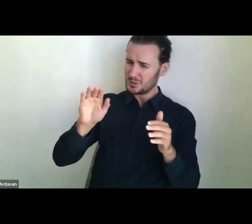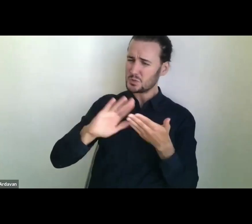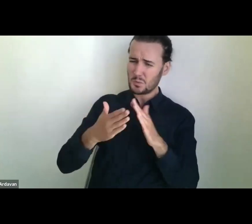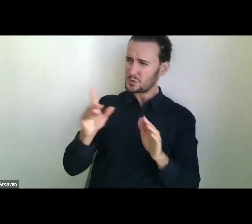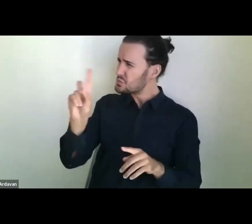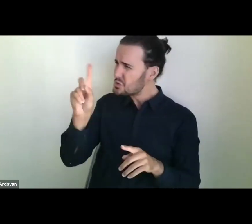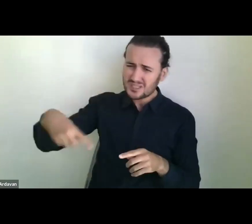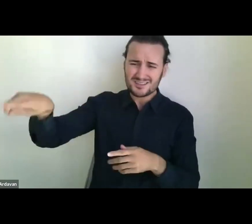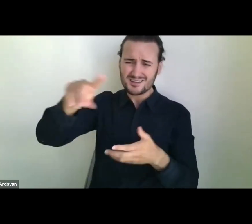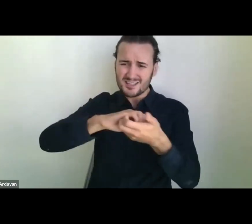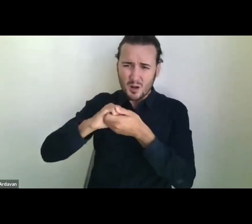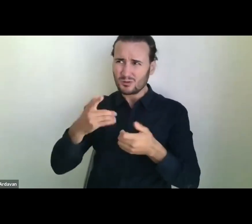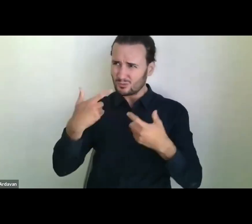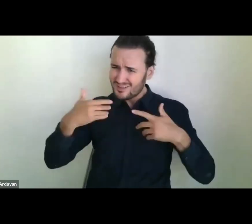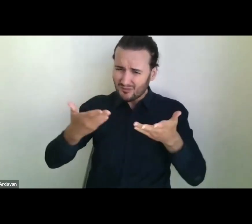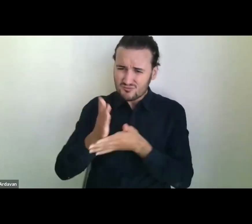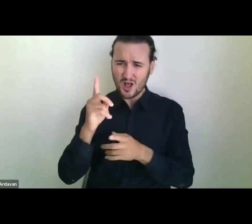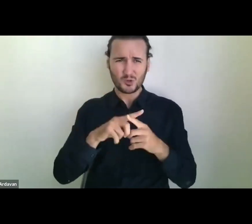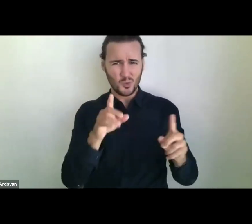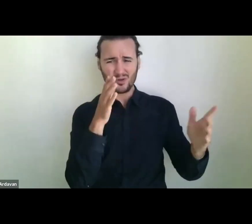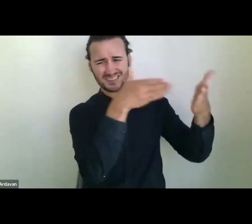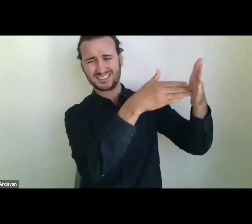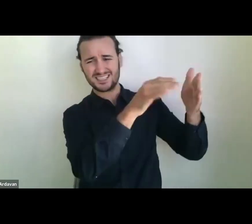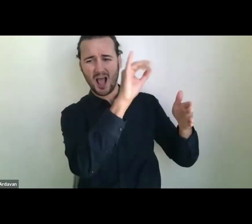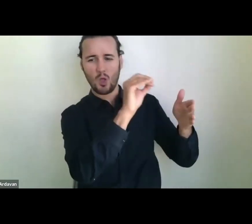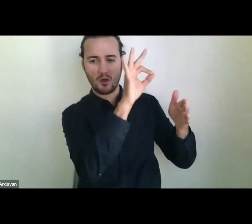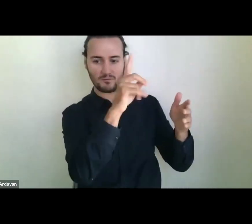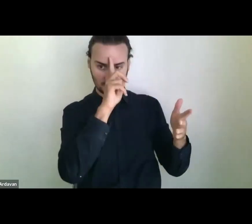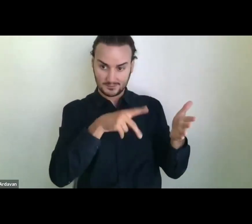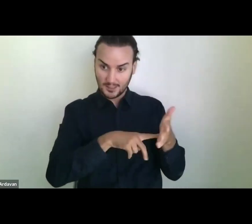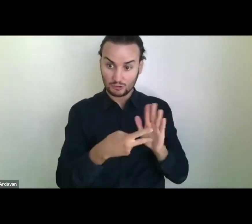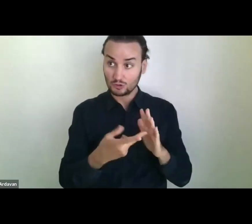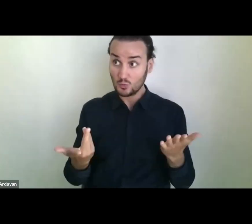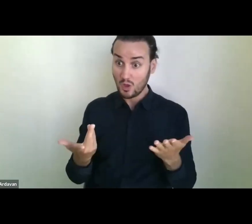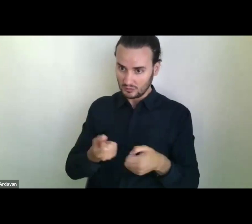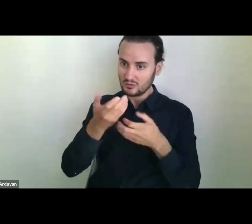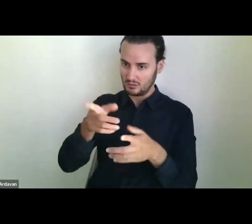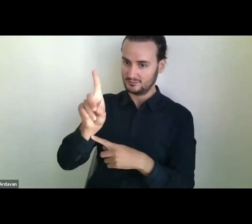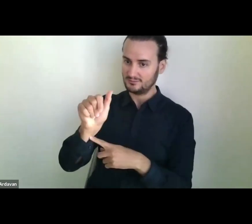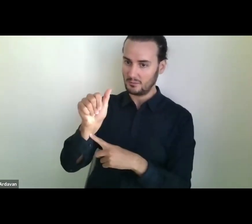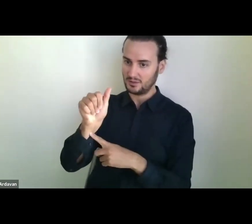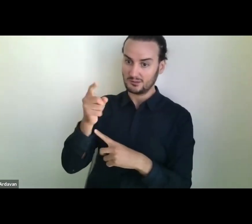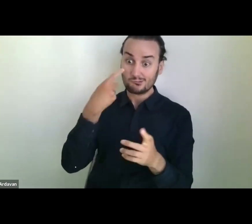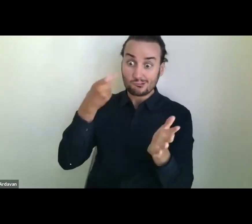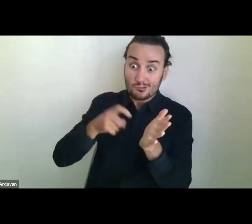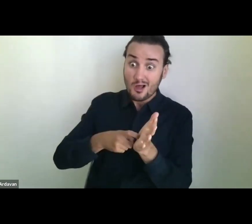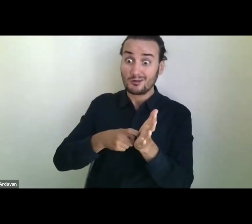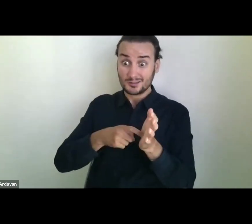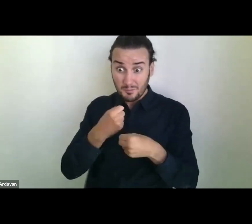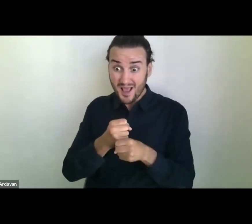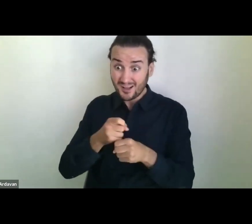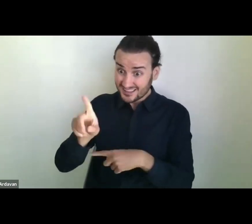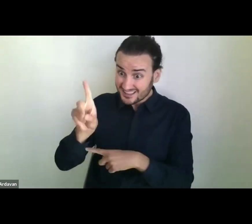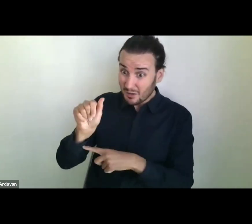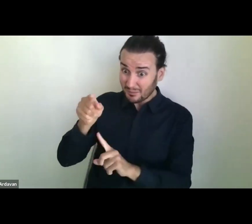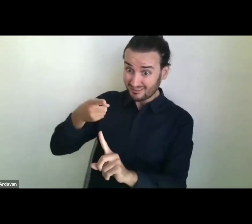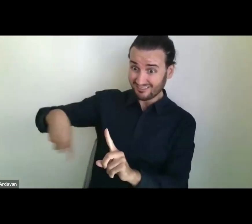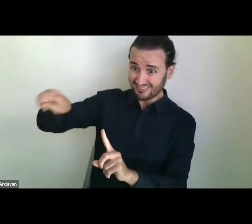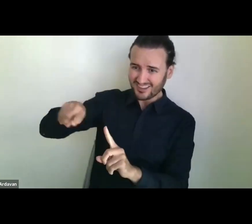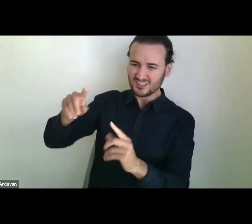the IOF intentionally disabling people? When will we acknowledge that manufacturing disability is just